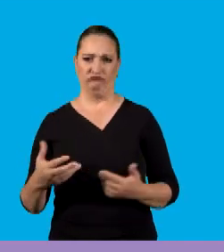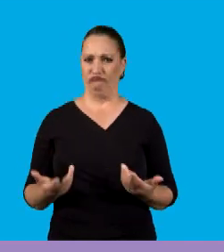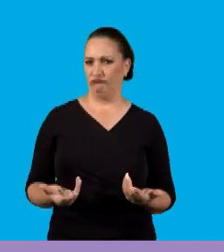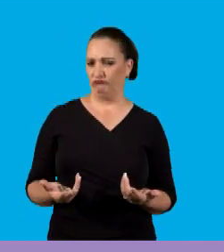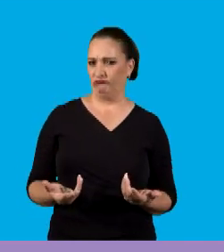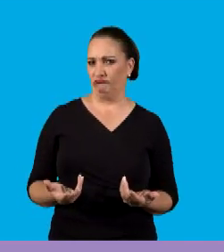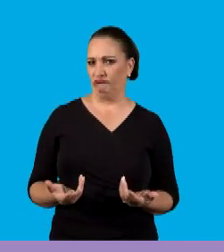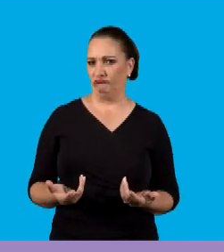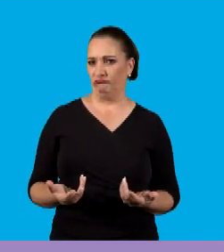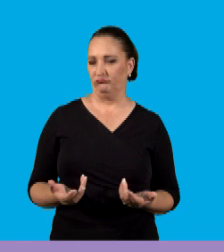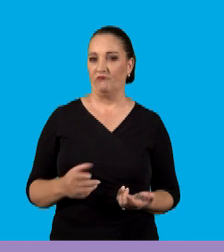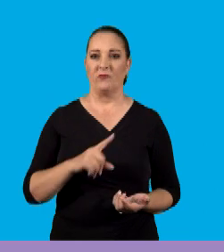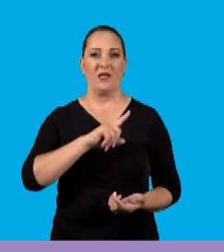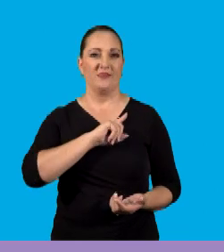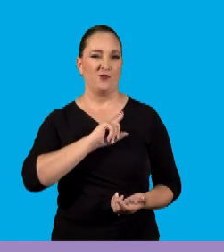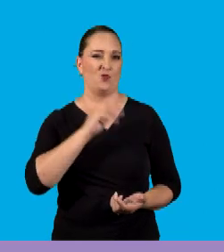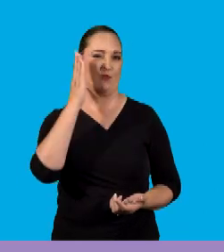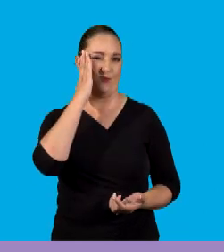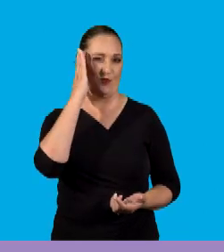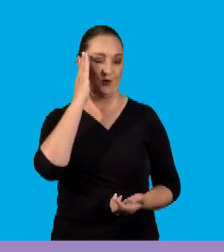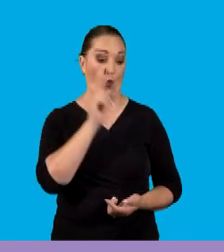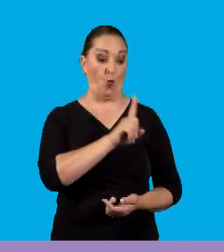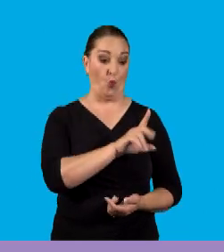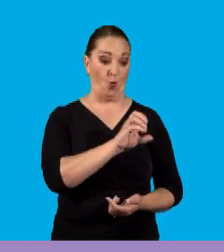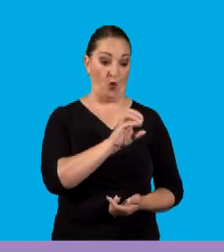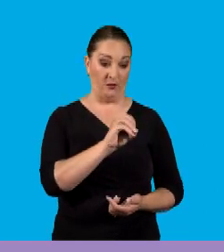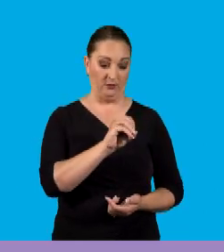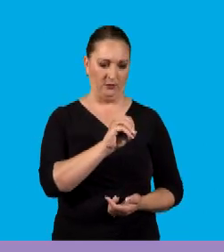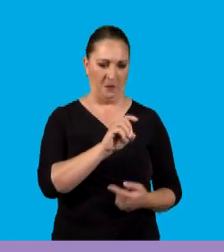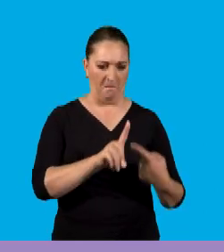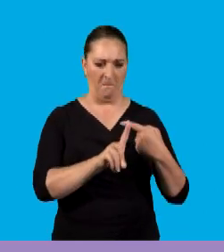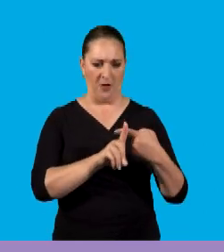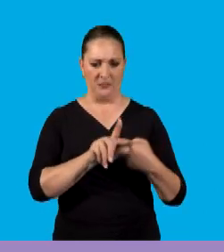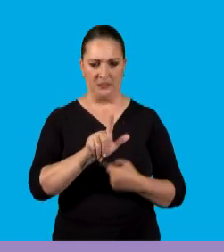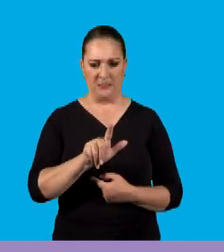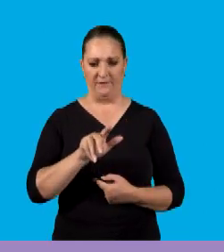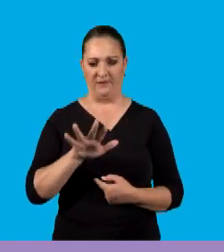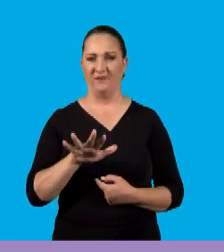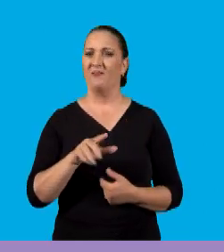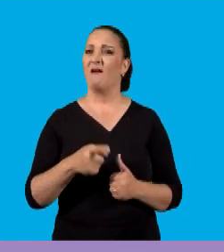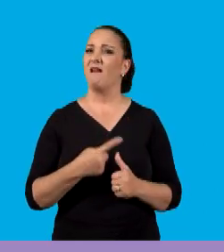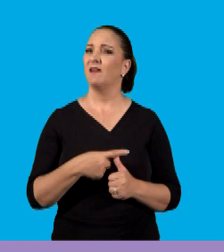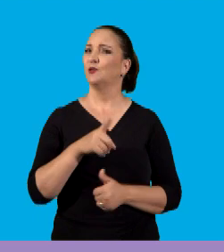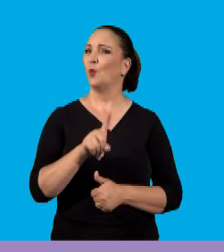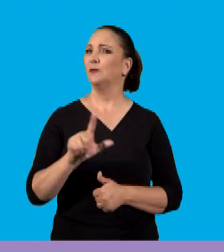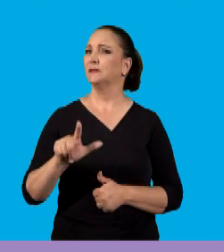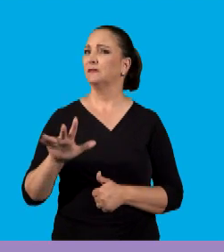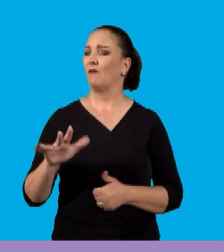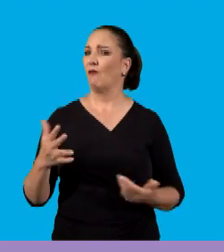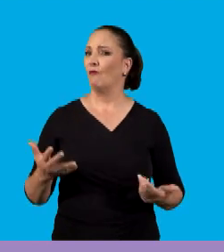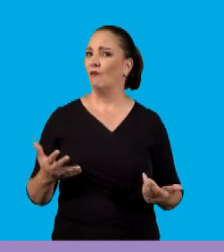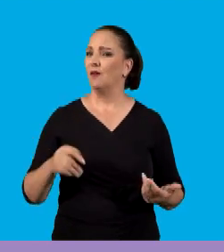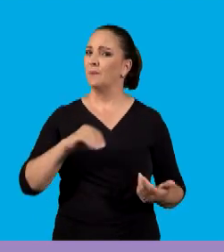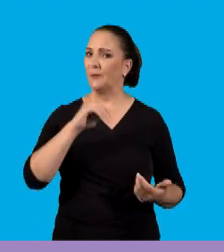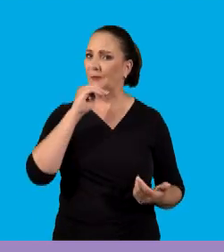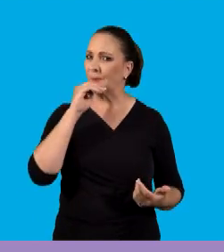Therefore, 100 degrees plus 75 degrees gives us 175 degrees. It does not give